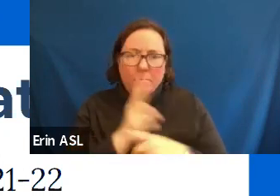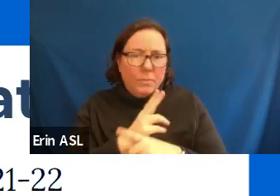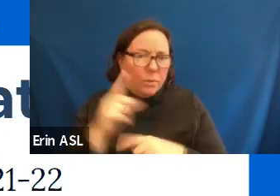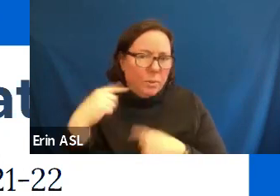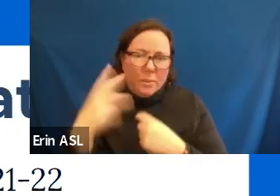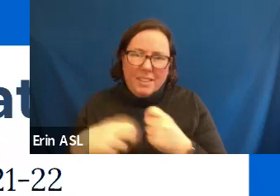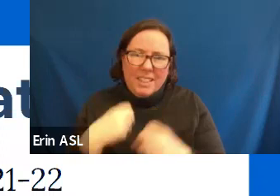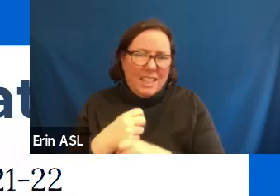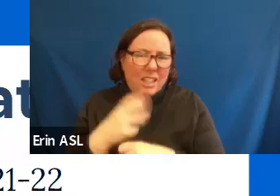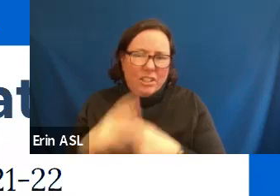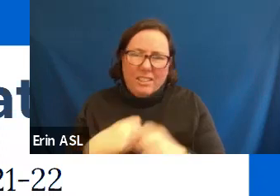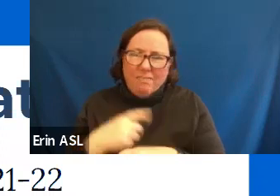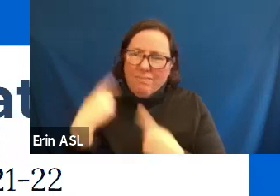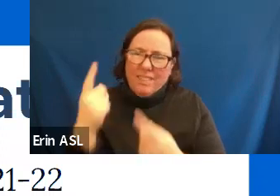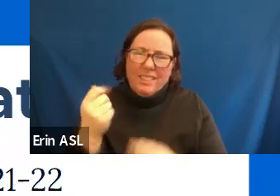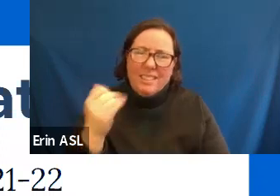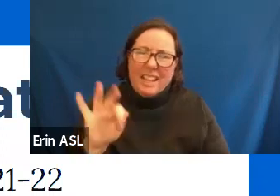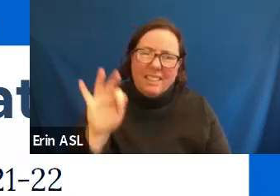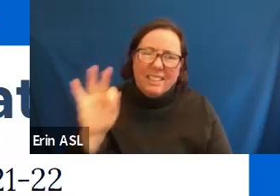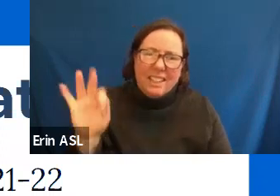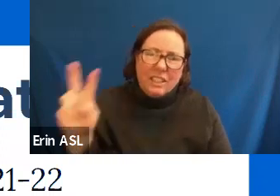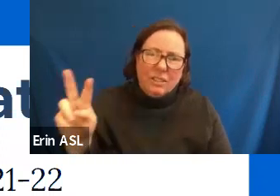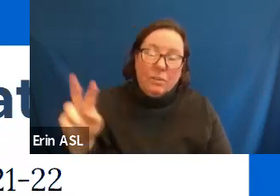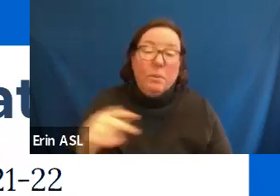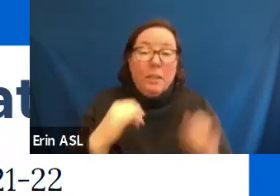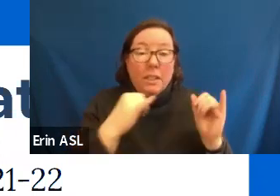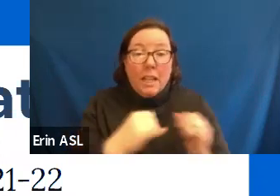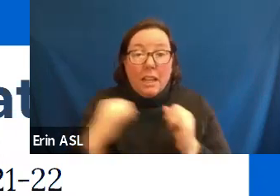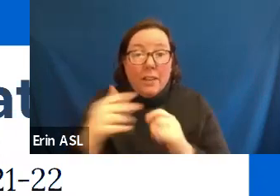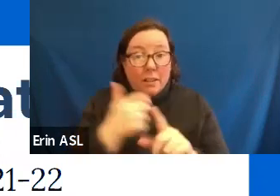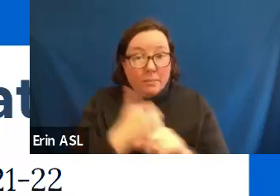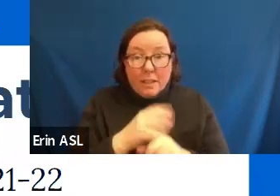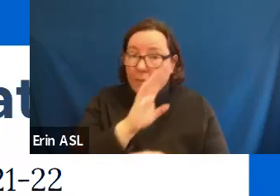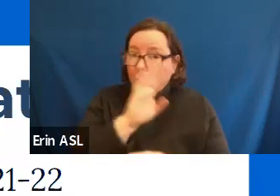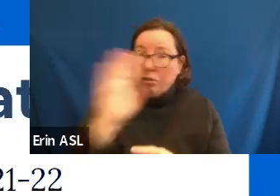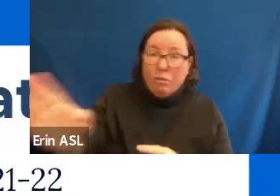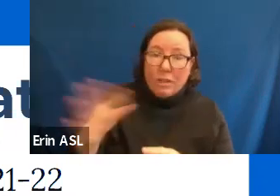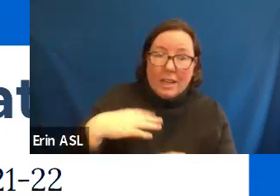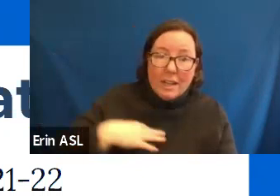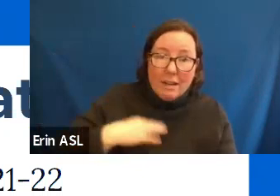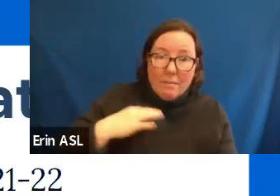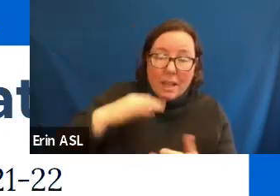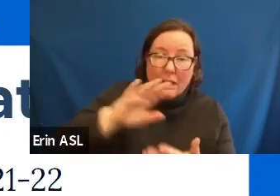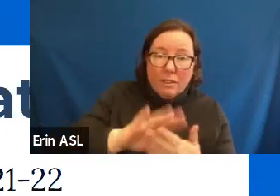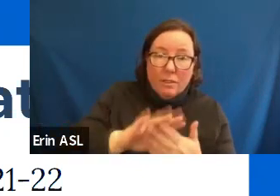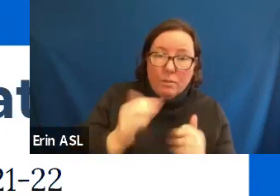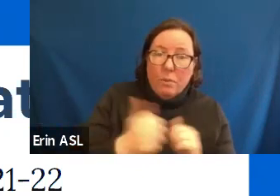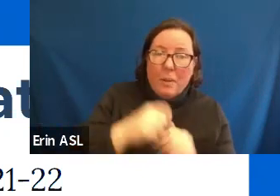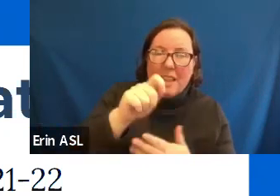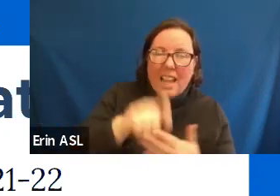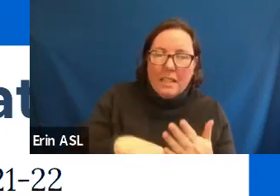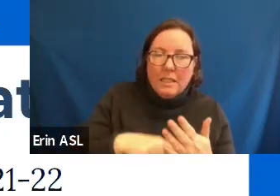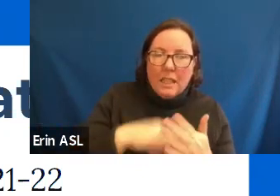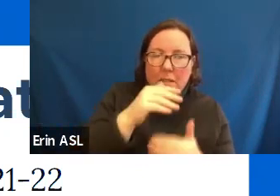many years, since 1992, where individuals could apply directly to a school doing a essay process or